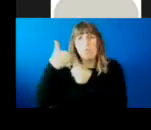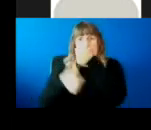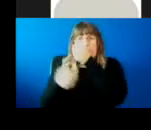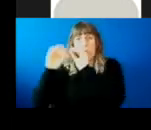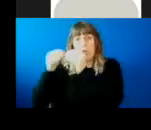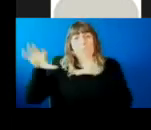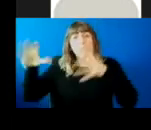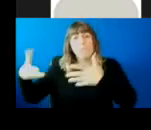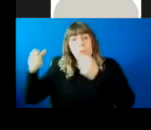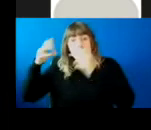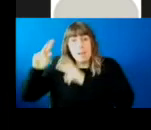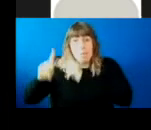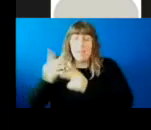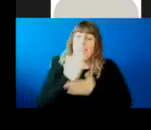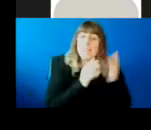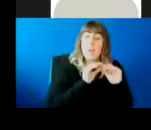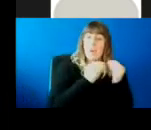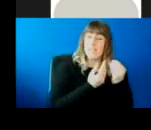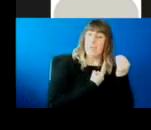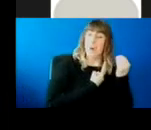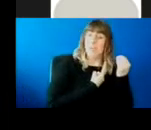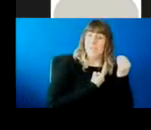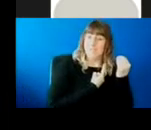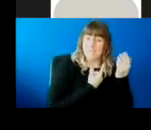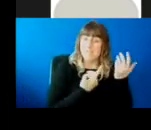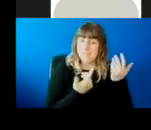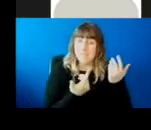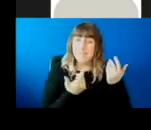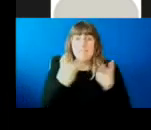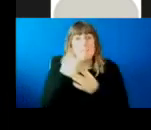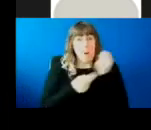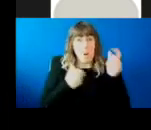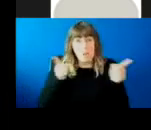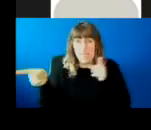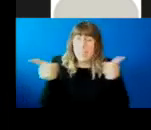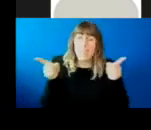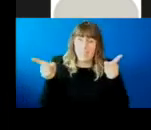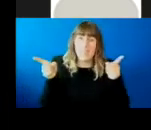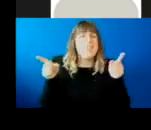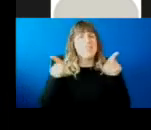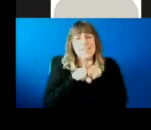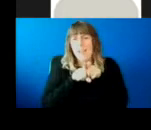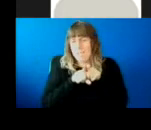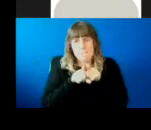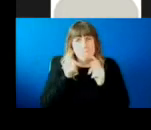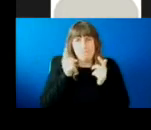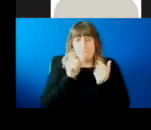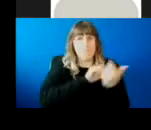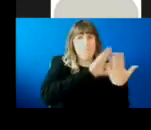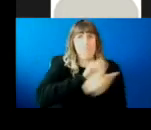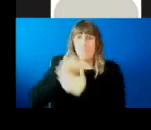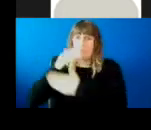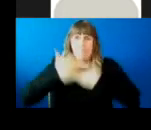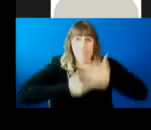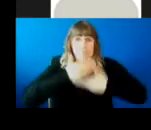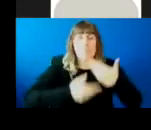some of you are organizations of one. Both follow the same procedure, except